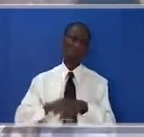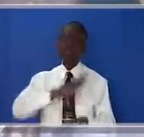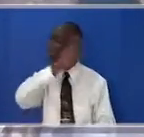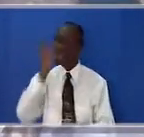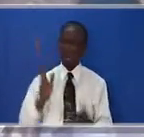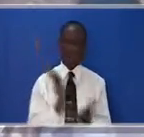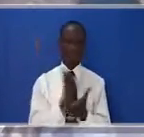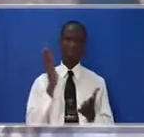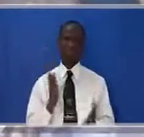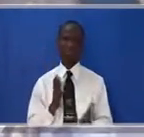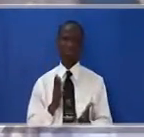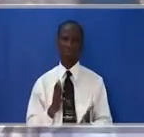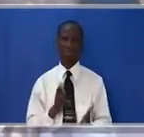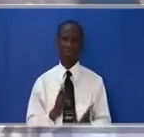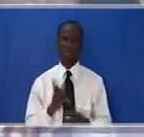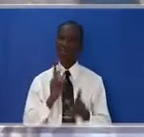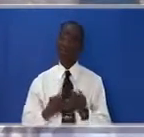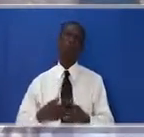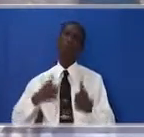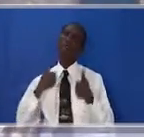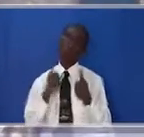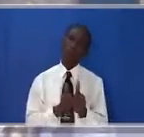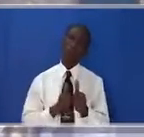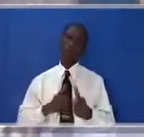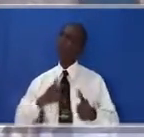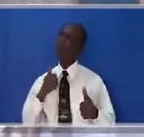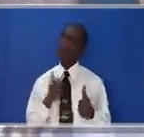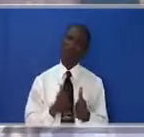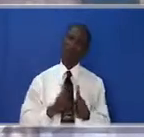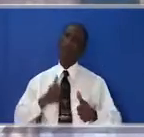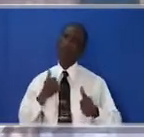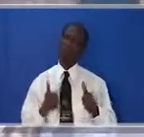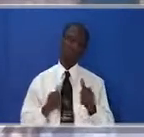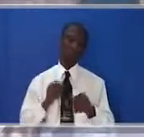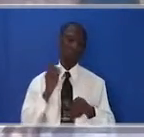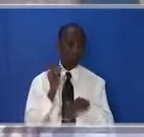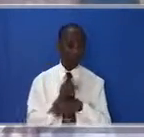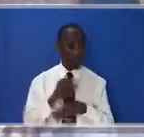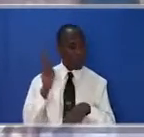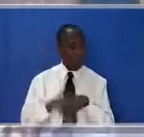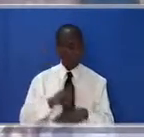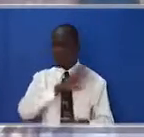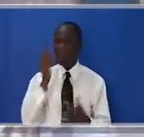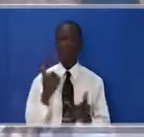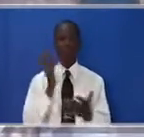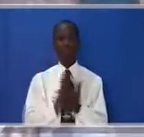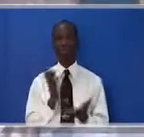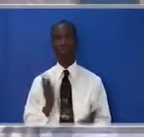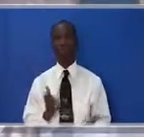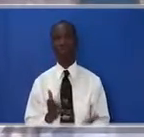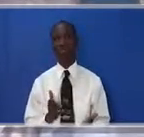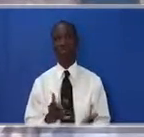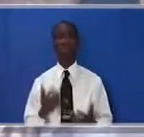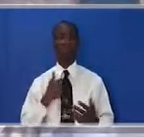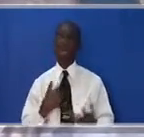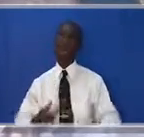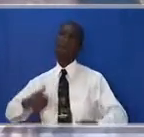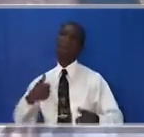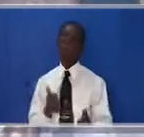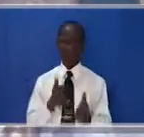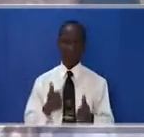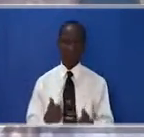their lives. Hey, yapa say, e nipa bi wo ha, o ma ye wa dwin say ai, de be si bia no, sa so fu ya no me di